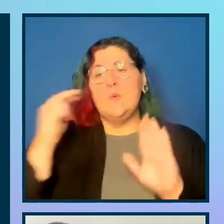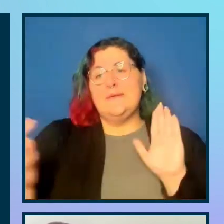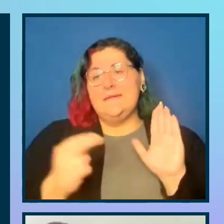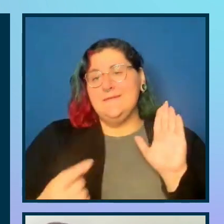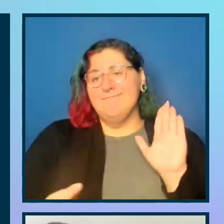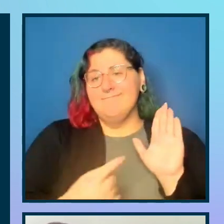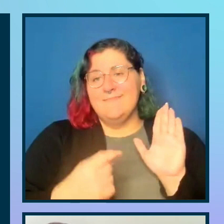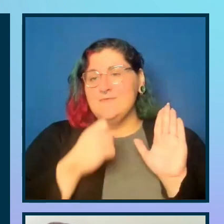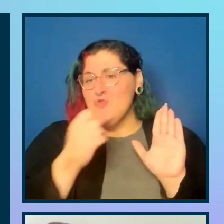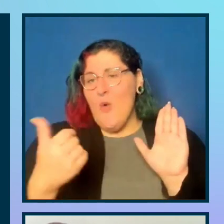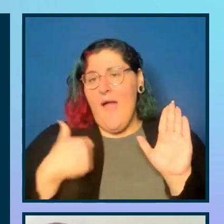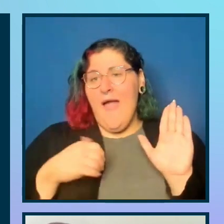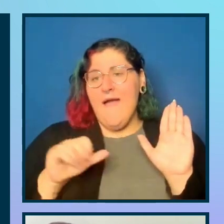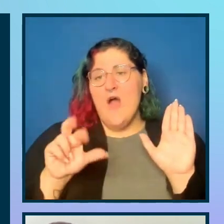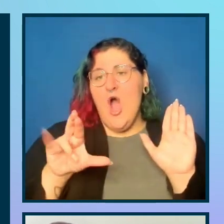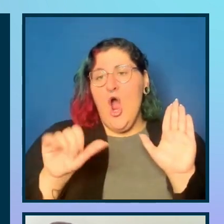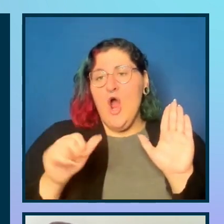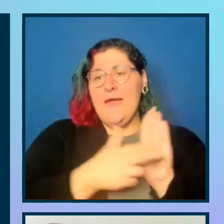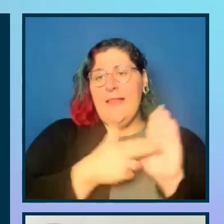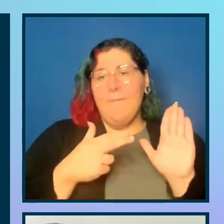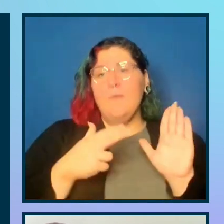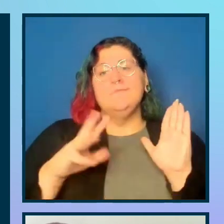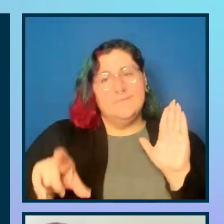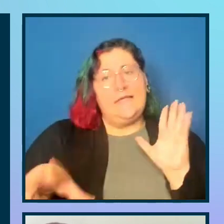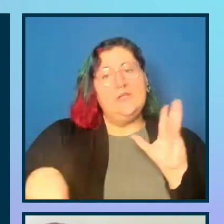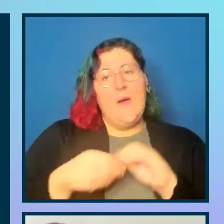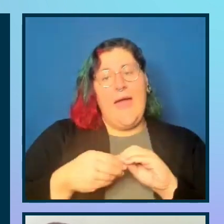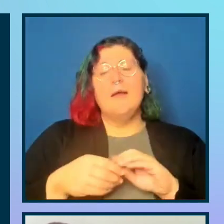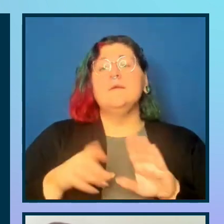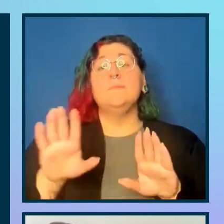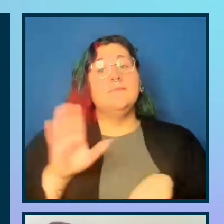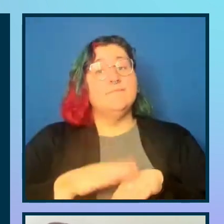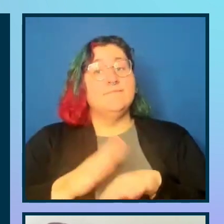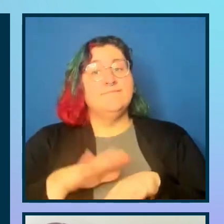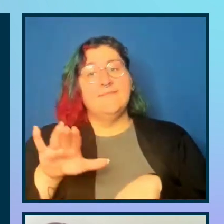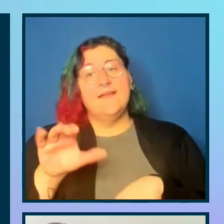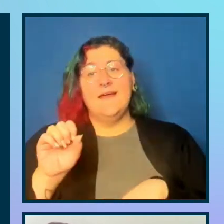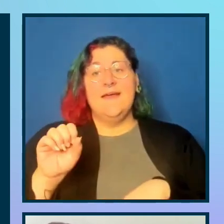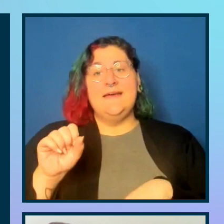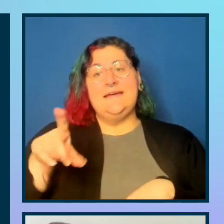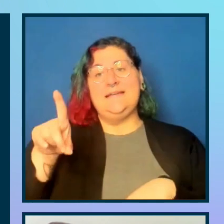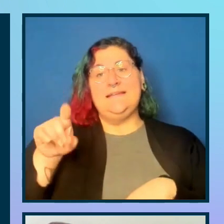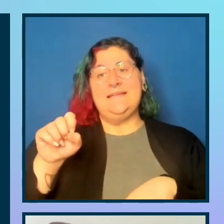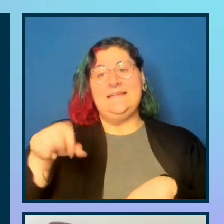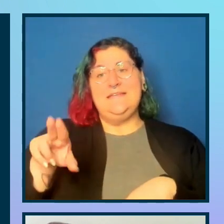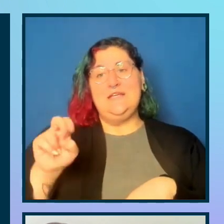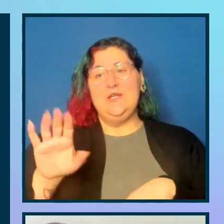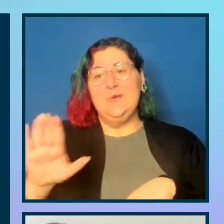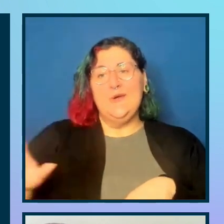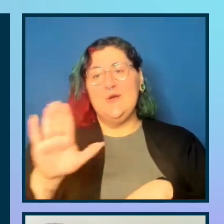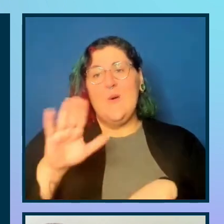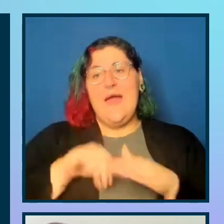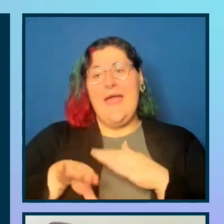I do that, I want to give a shout out to DQ for their accessibility tools. And like I mentioned before, this is the tools that